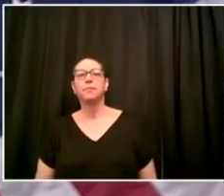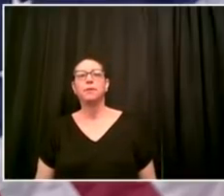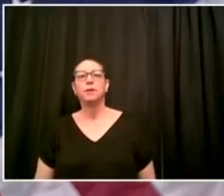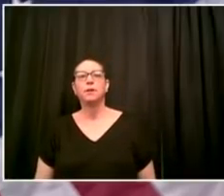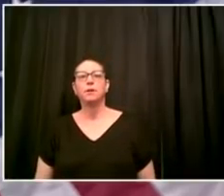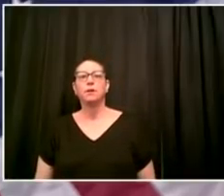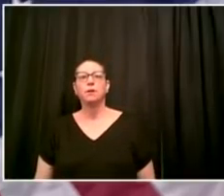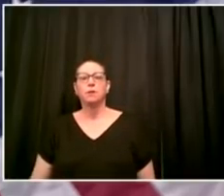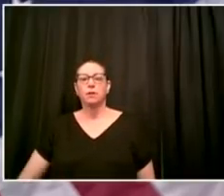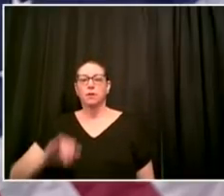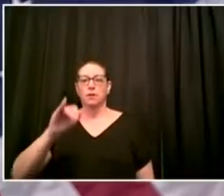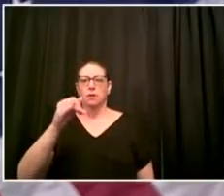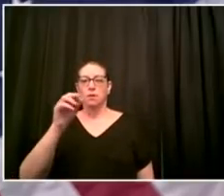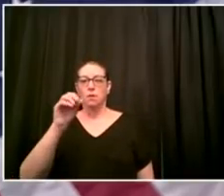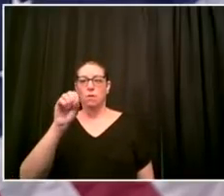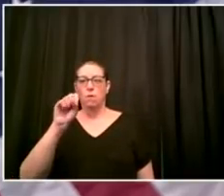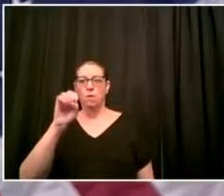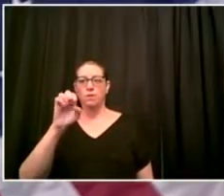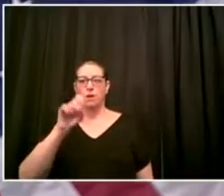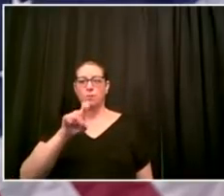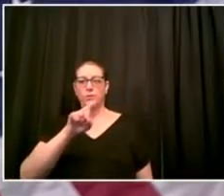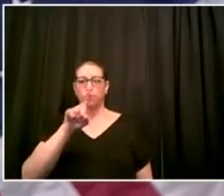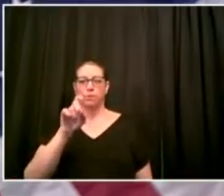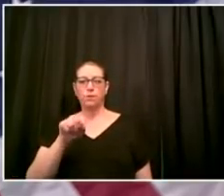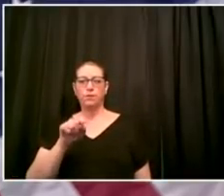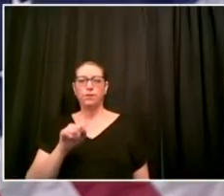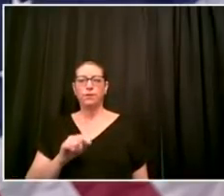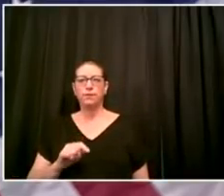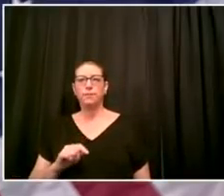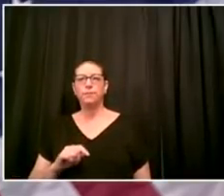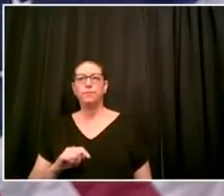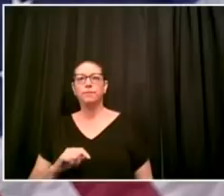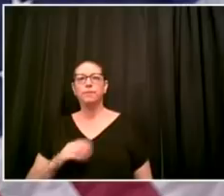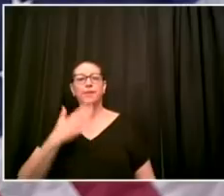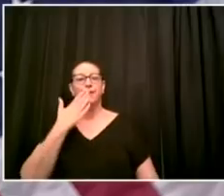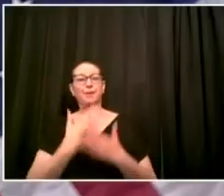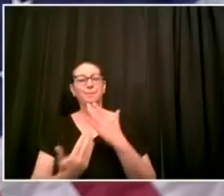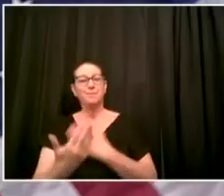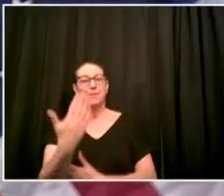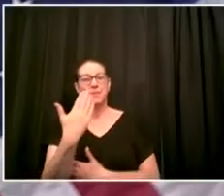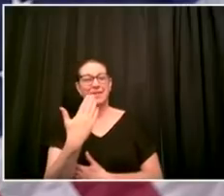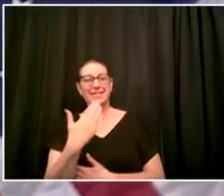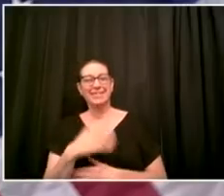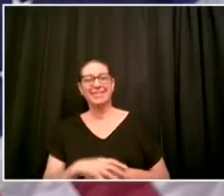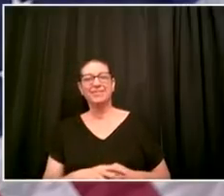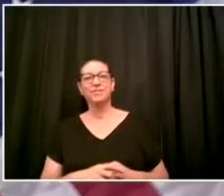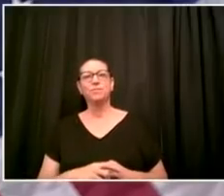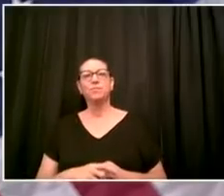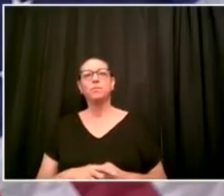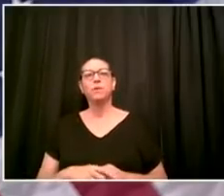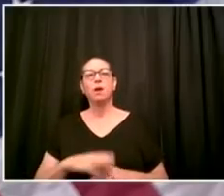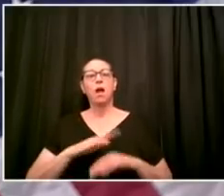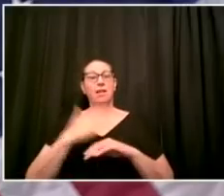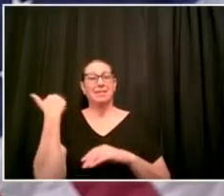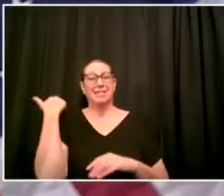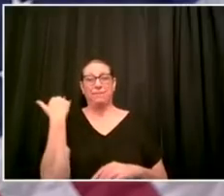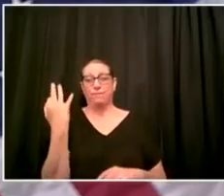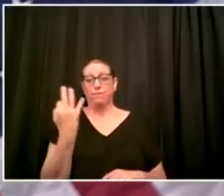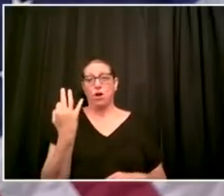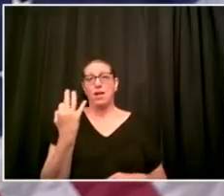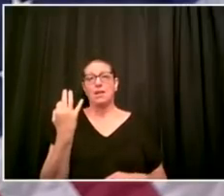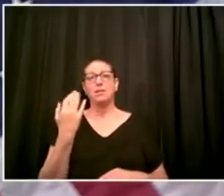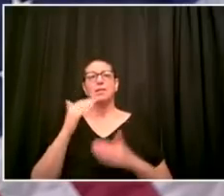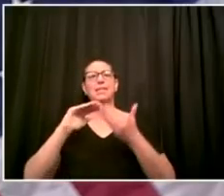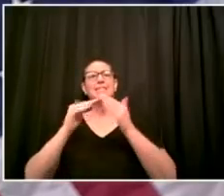Hi, Mr. Mayor. Good morning. So on Friday, the City Council's Public Safety Committee held a hearing about the pretty sharp disparity in the